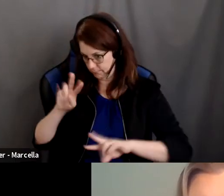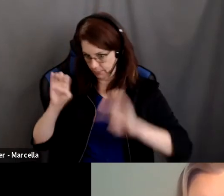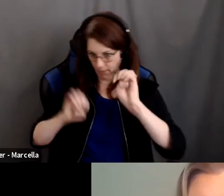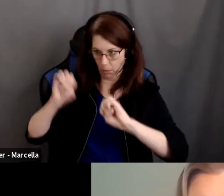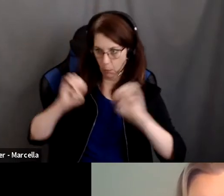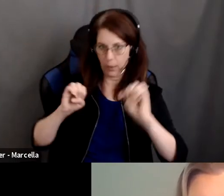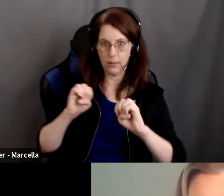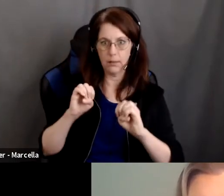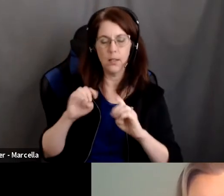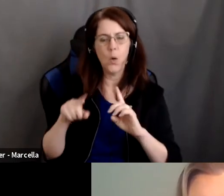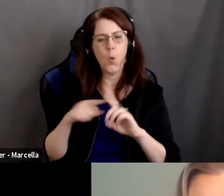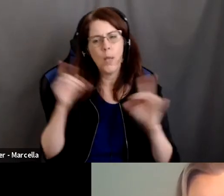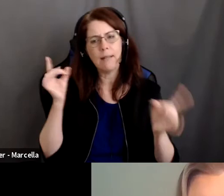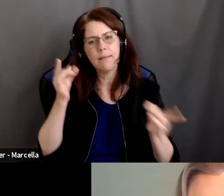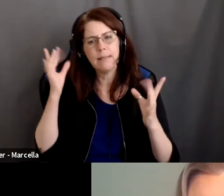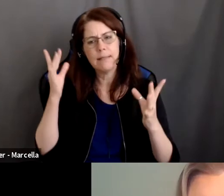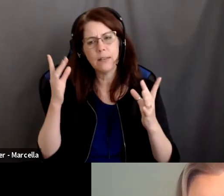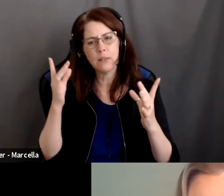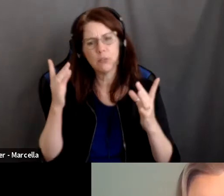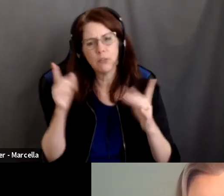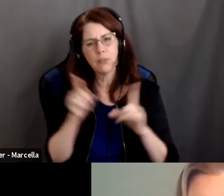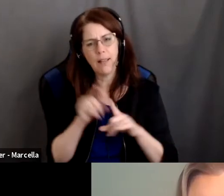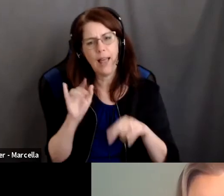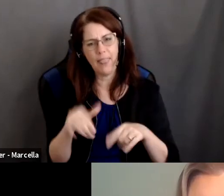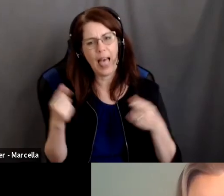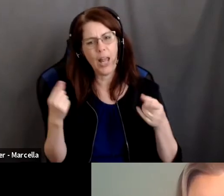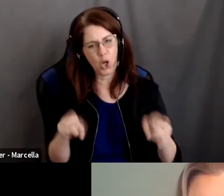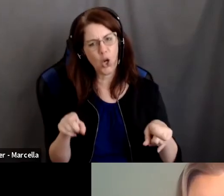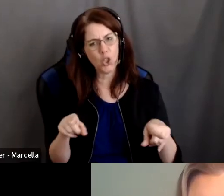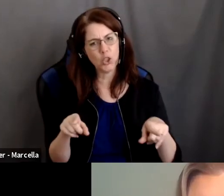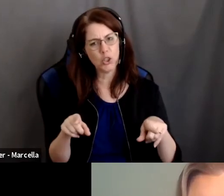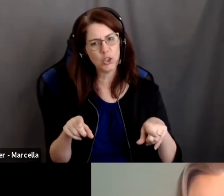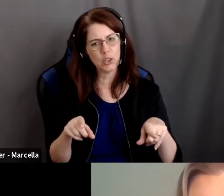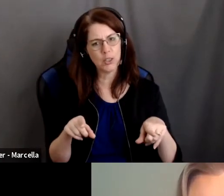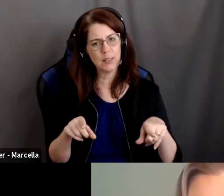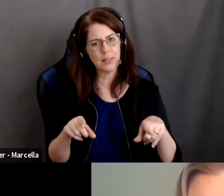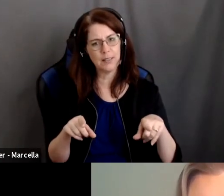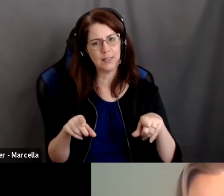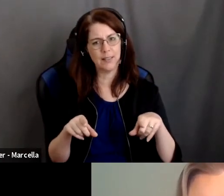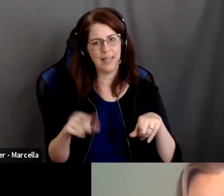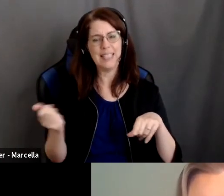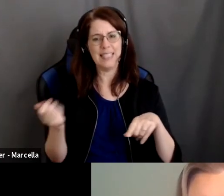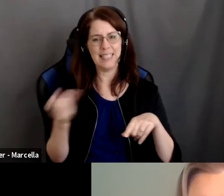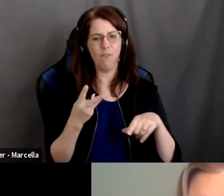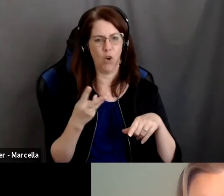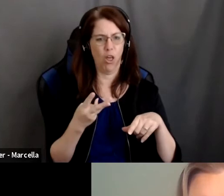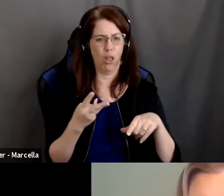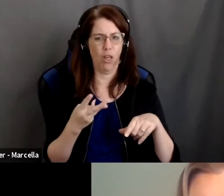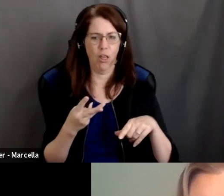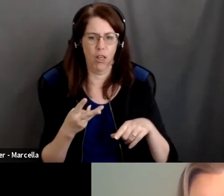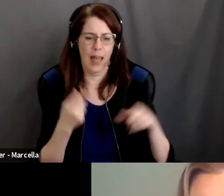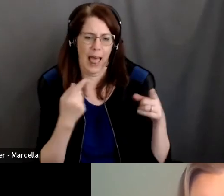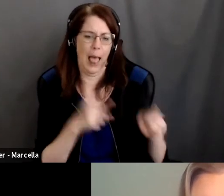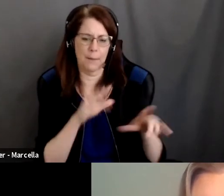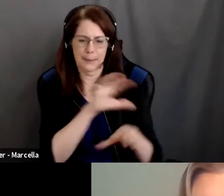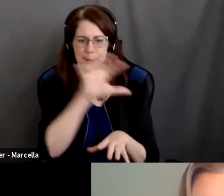When a disaster like that occurs, and there were several outbreaks around that same time, and a